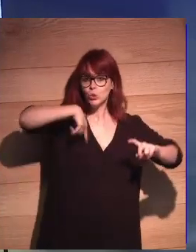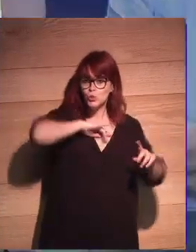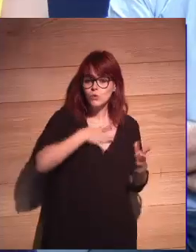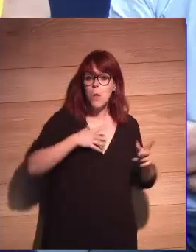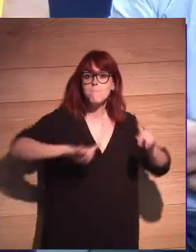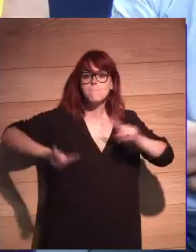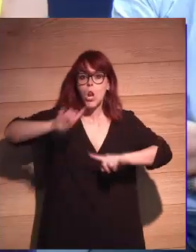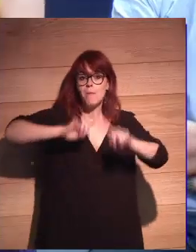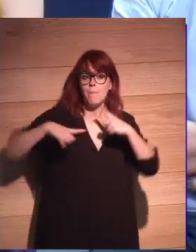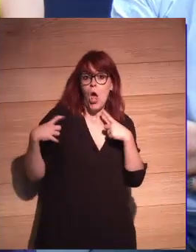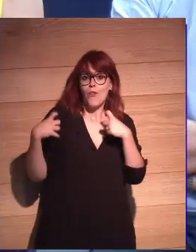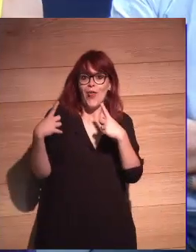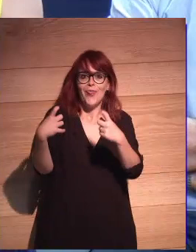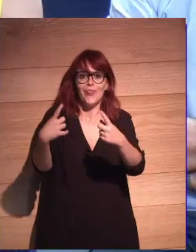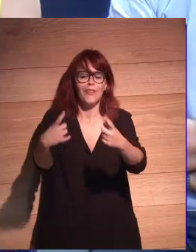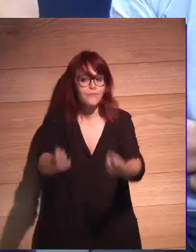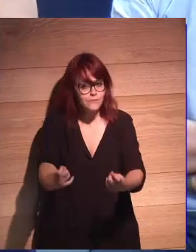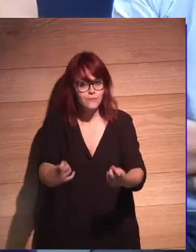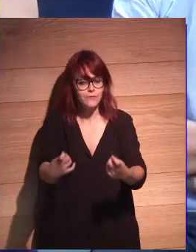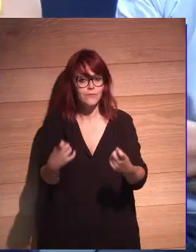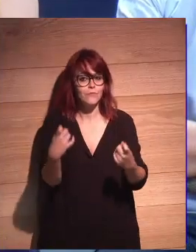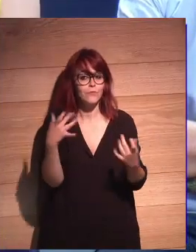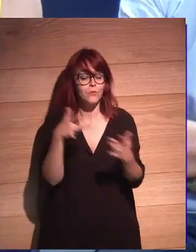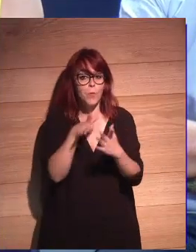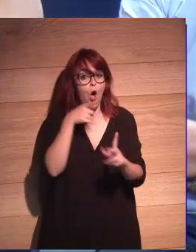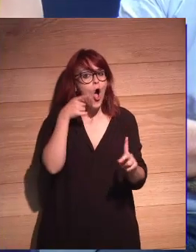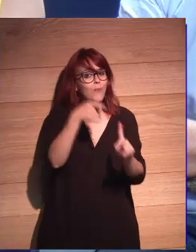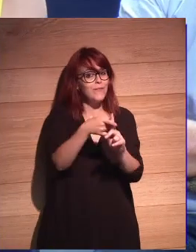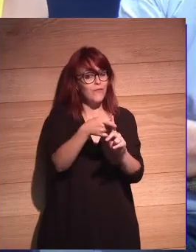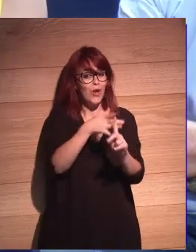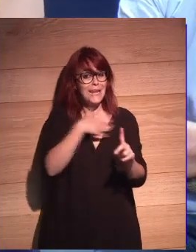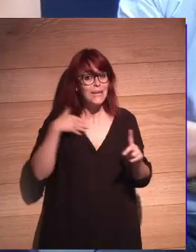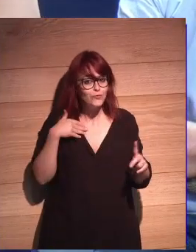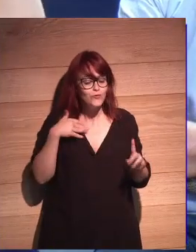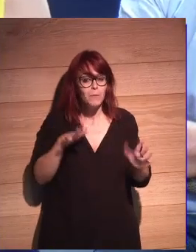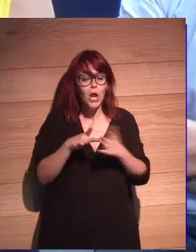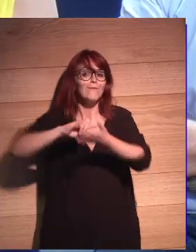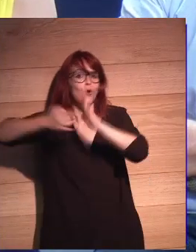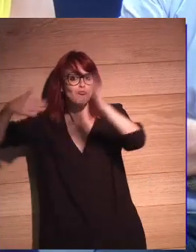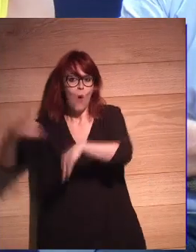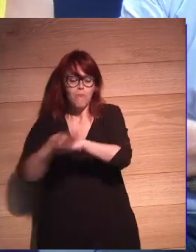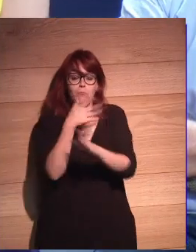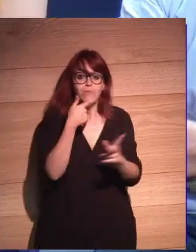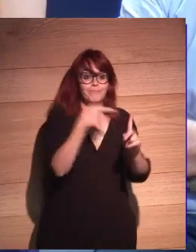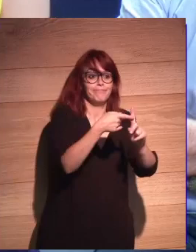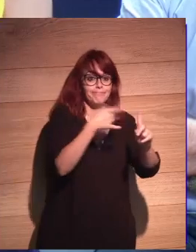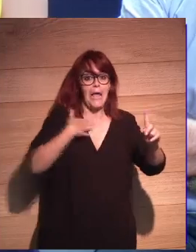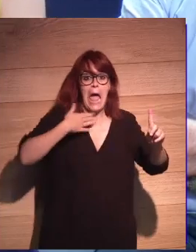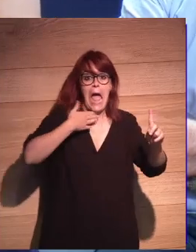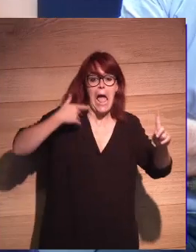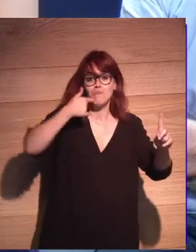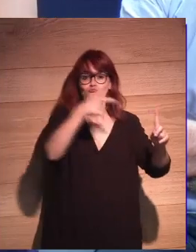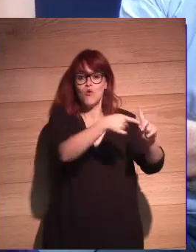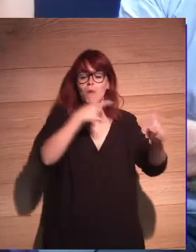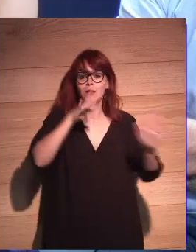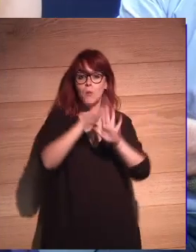education institutions, have the need. Well, we'll see the final goal, and we don't have the